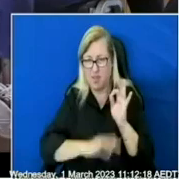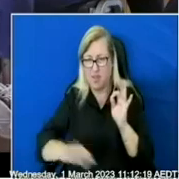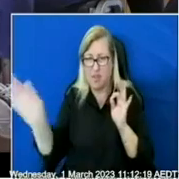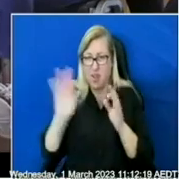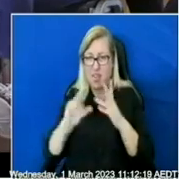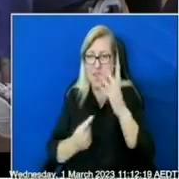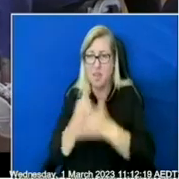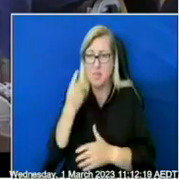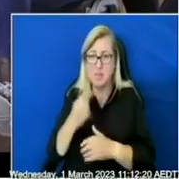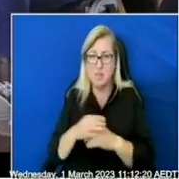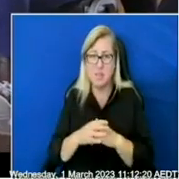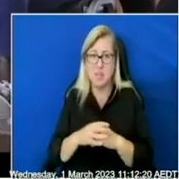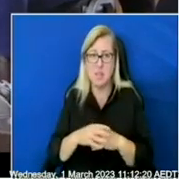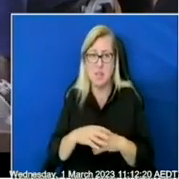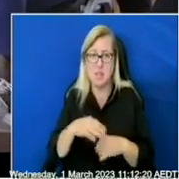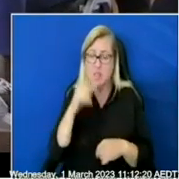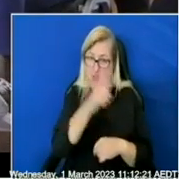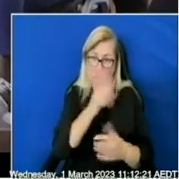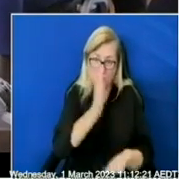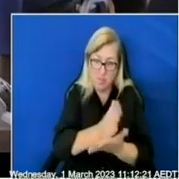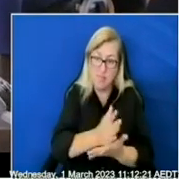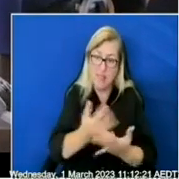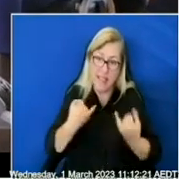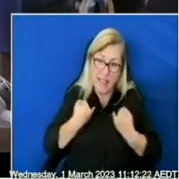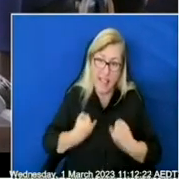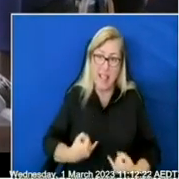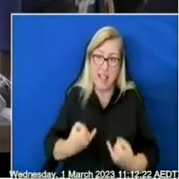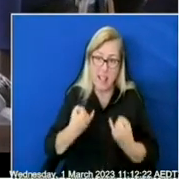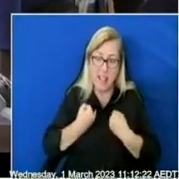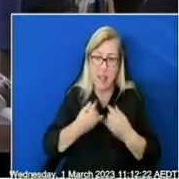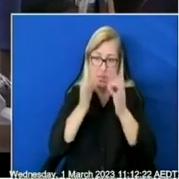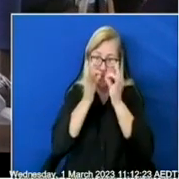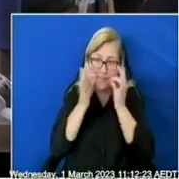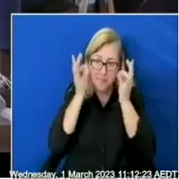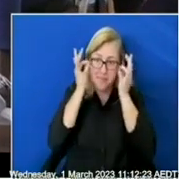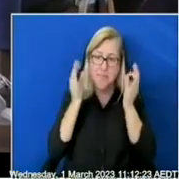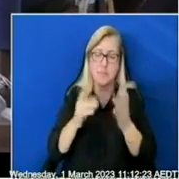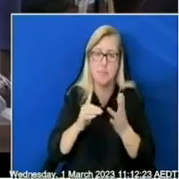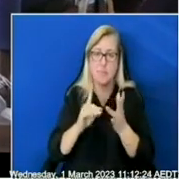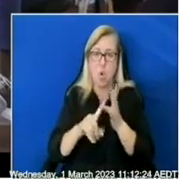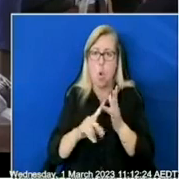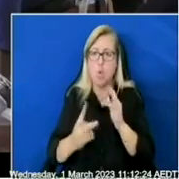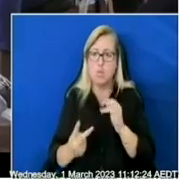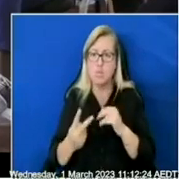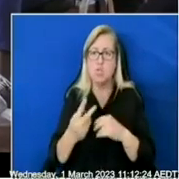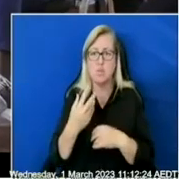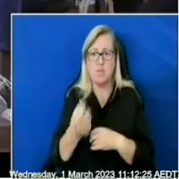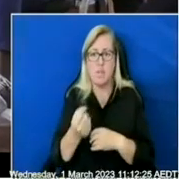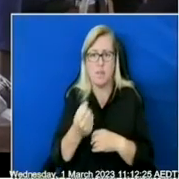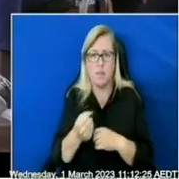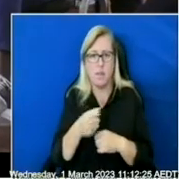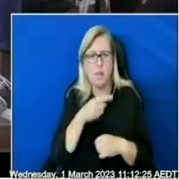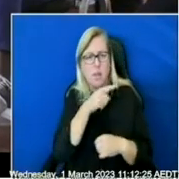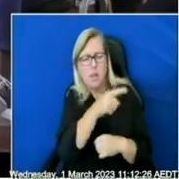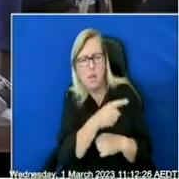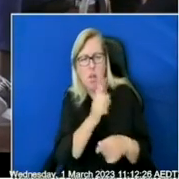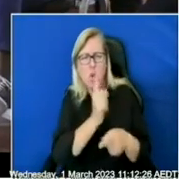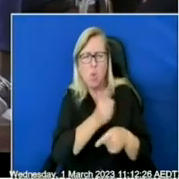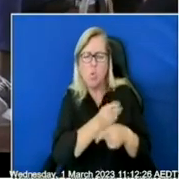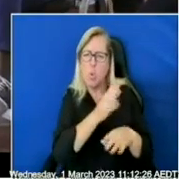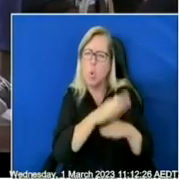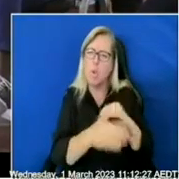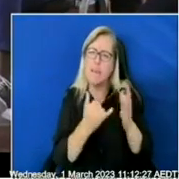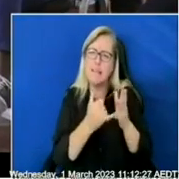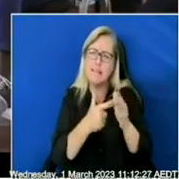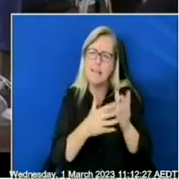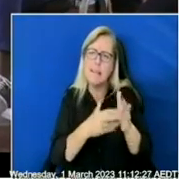ill. Why? Under which scheme was he talking about? Is this from bringing them home? Was it something